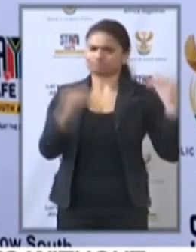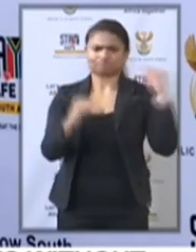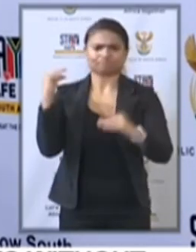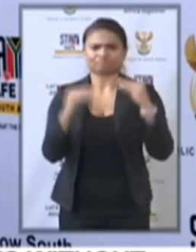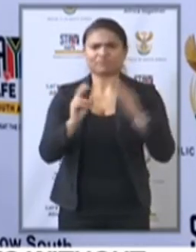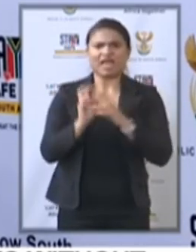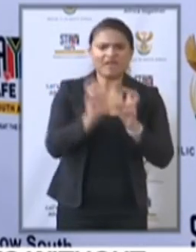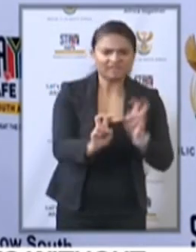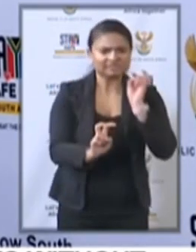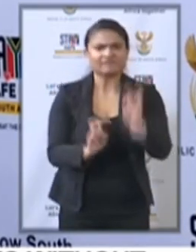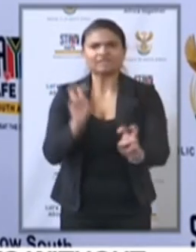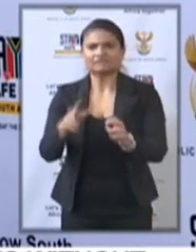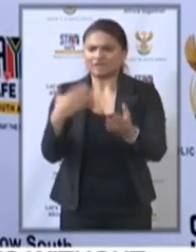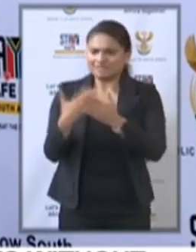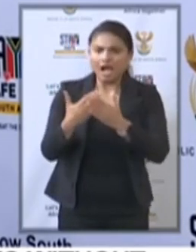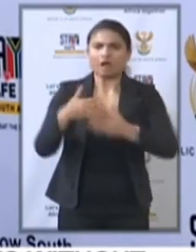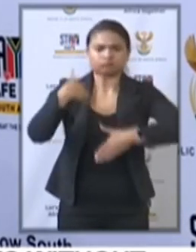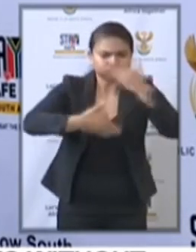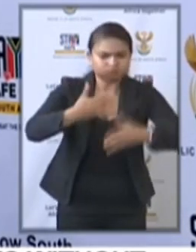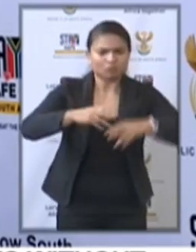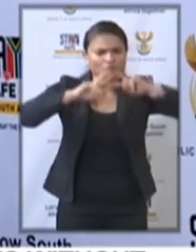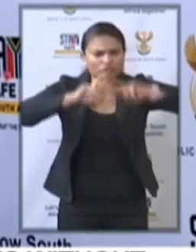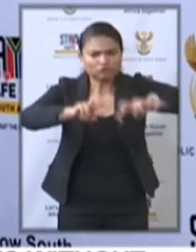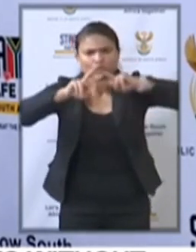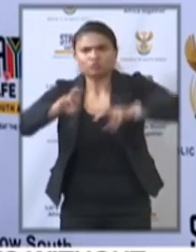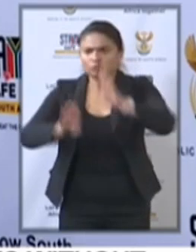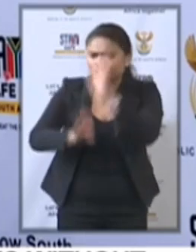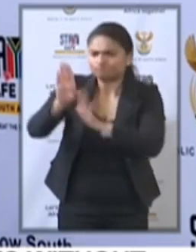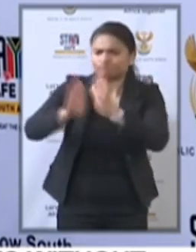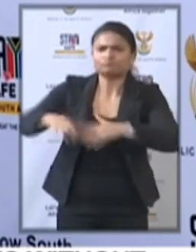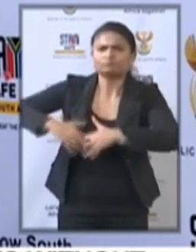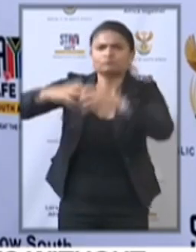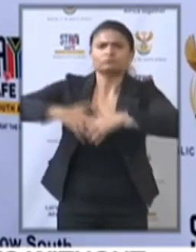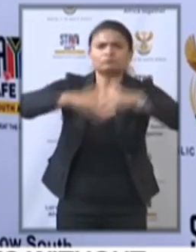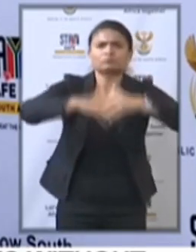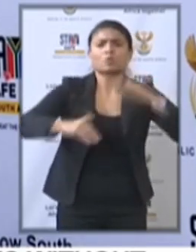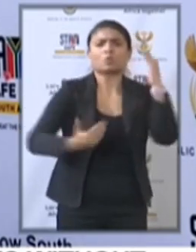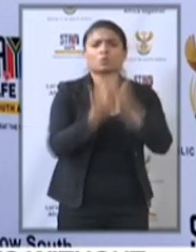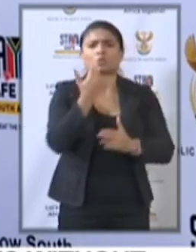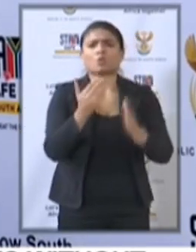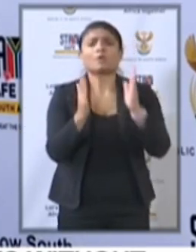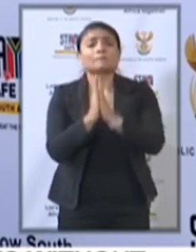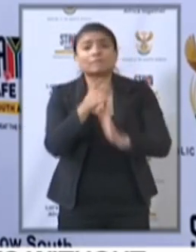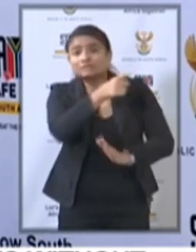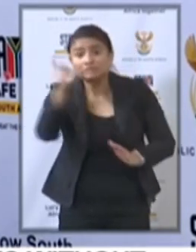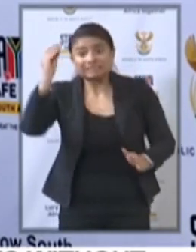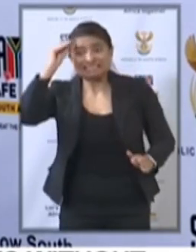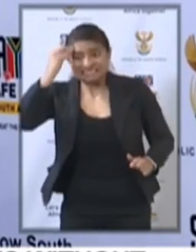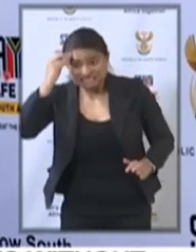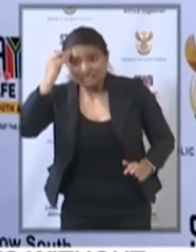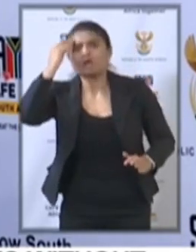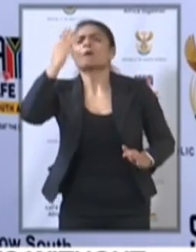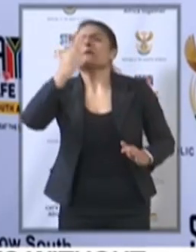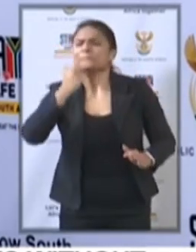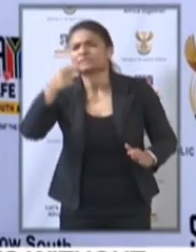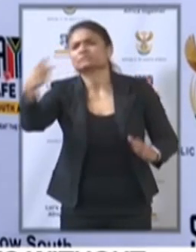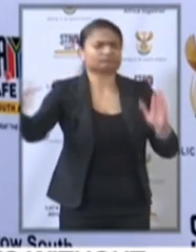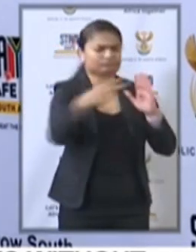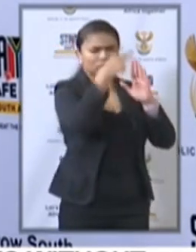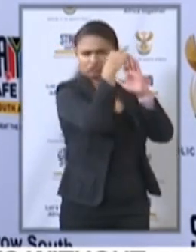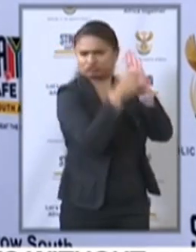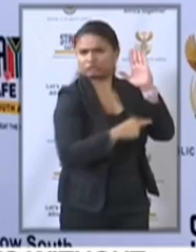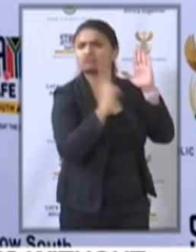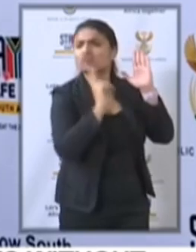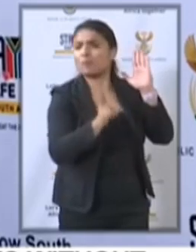development. I urge all role players to read this report on the Business Innovation Survey. At the